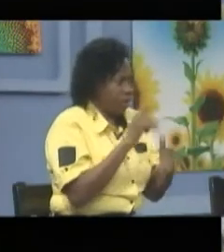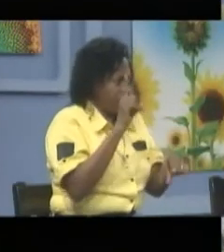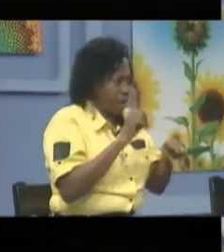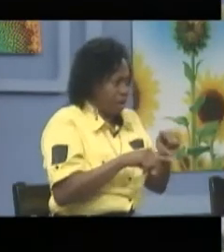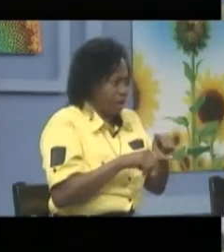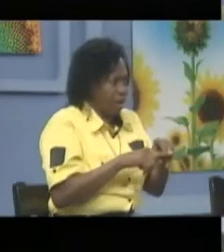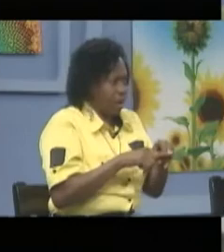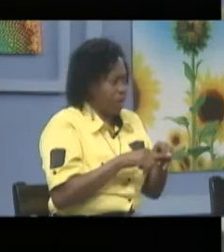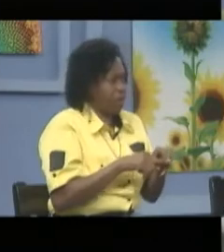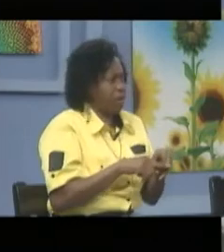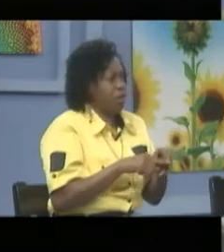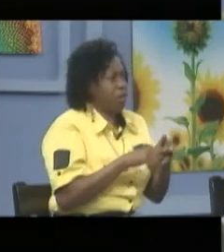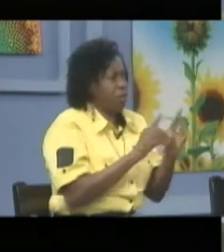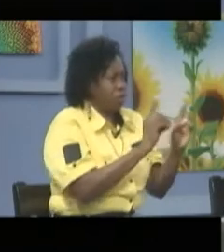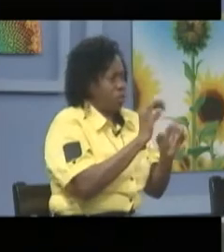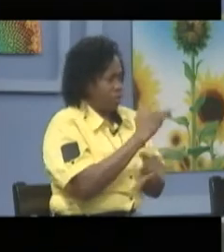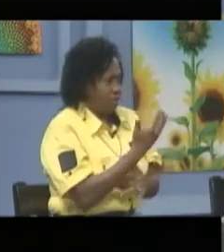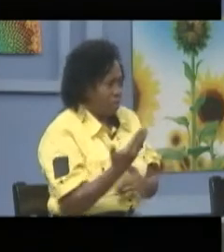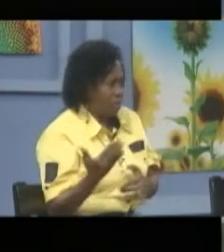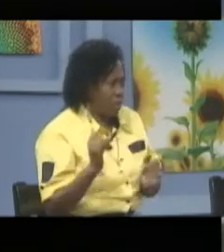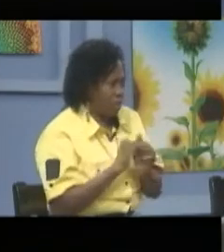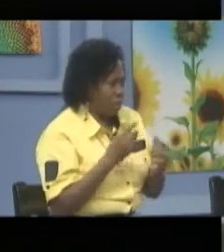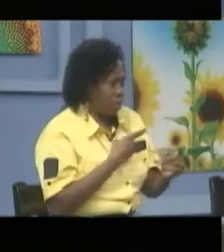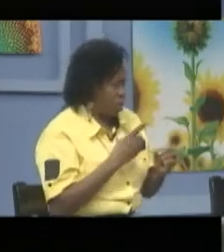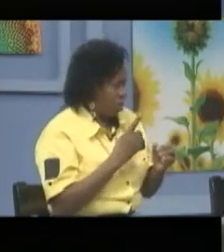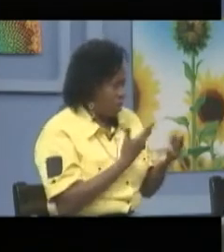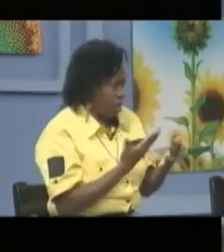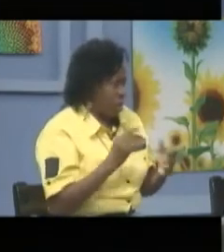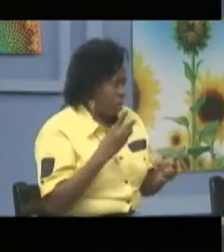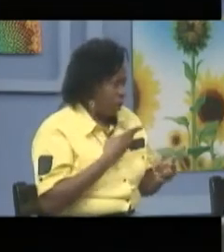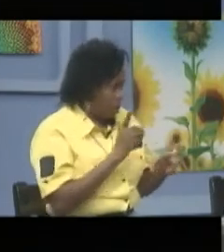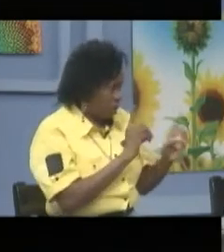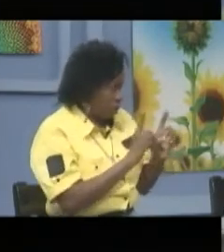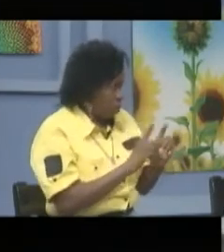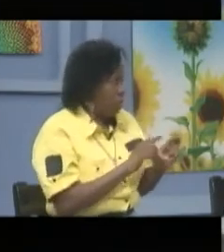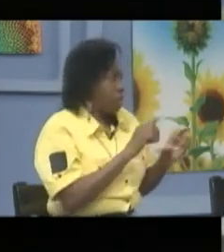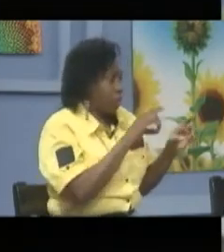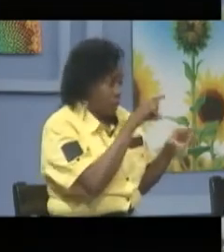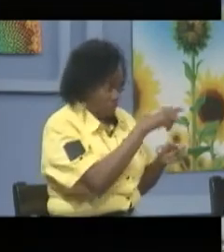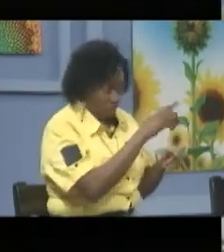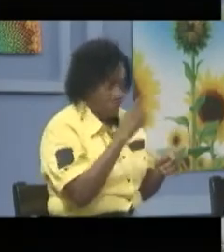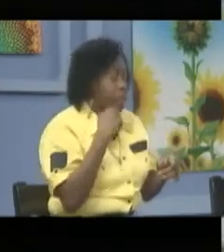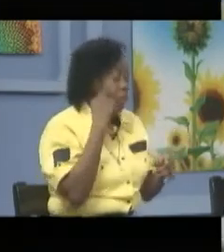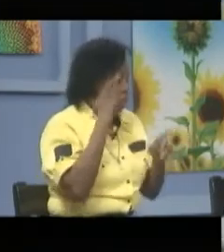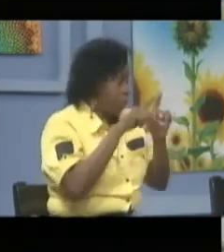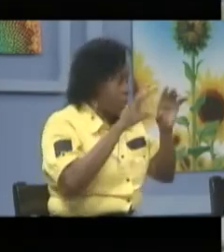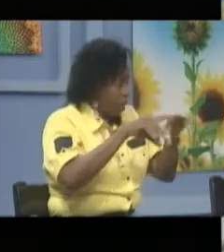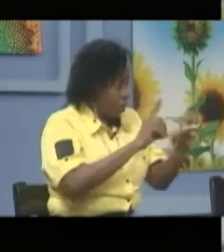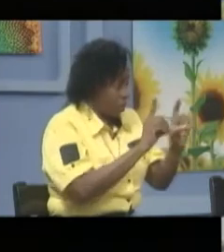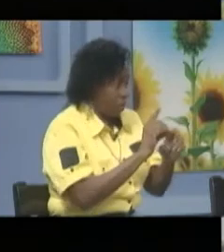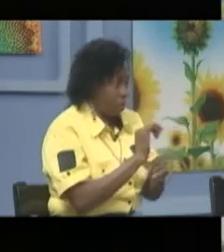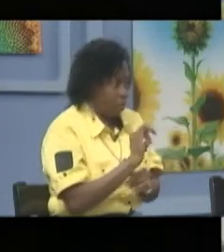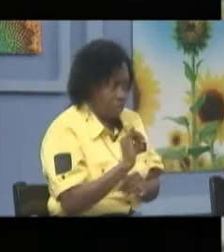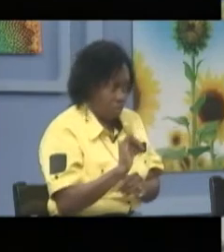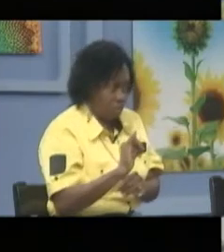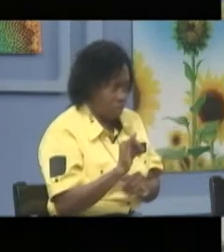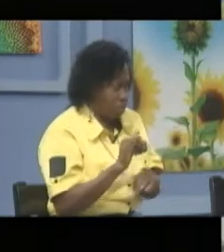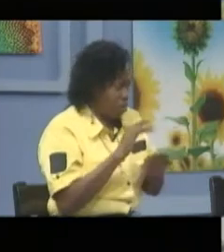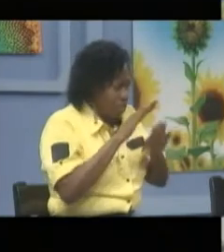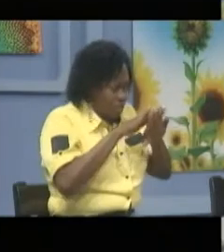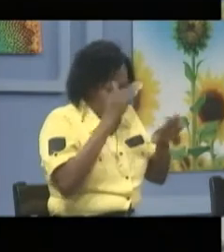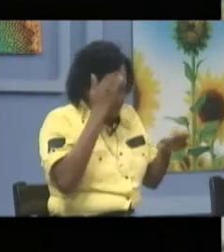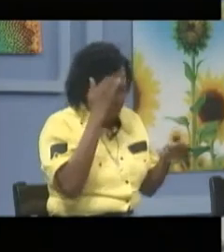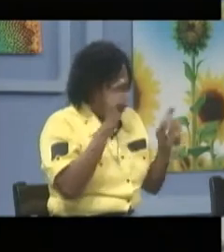function the way we do. The things that we do, they can do it as well. course. And I don't think that we need to separate